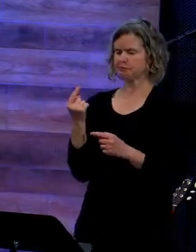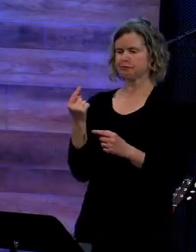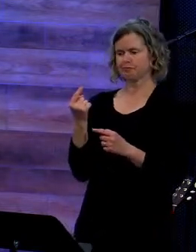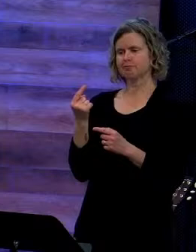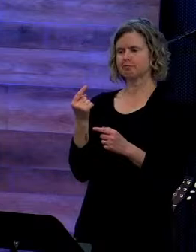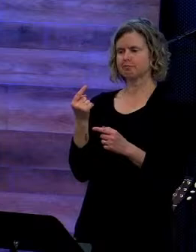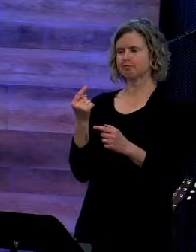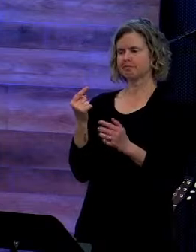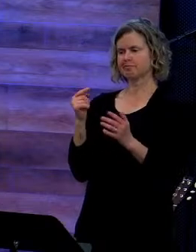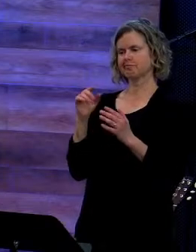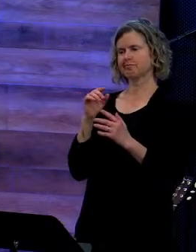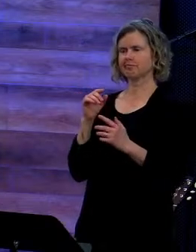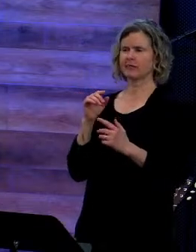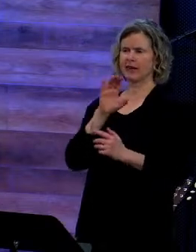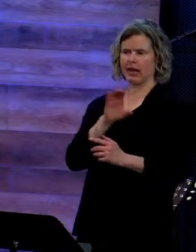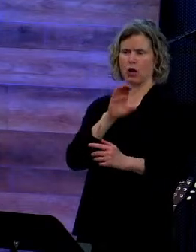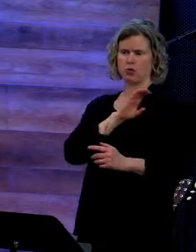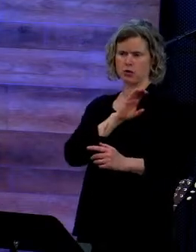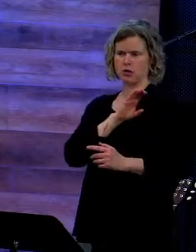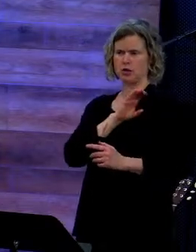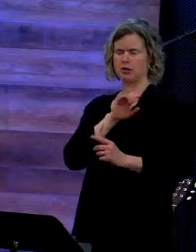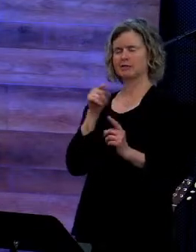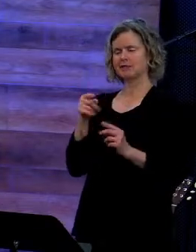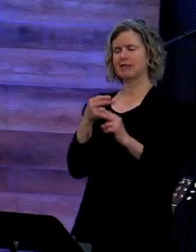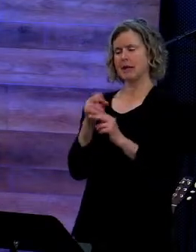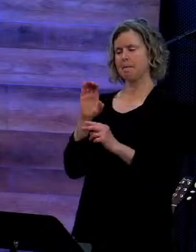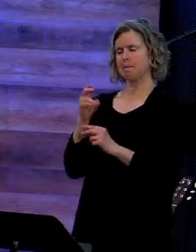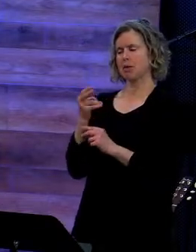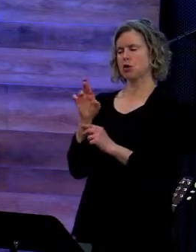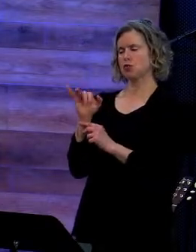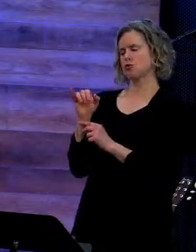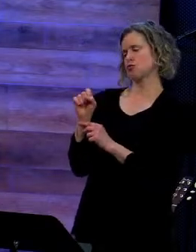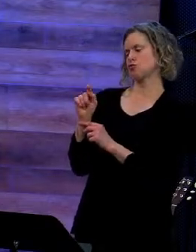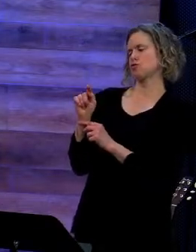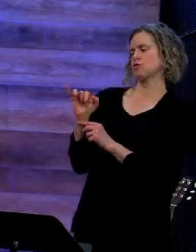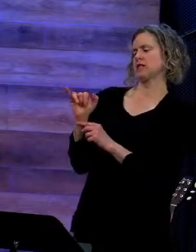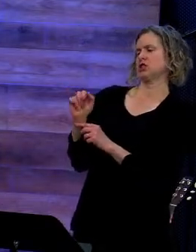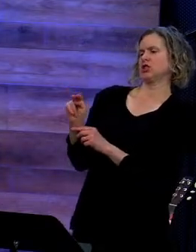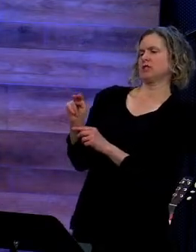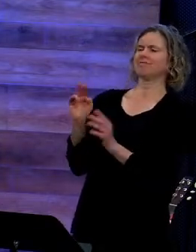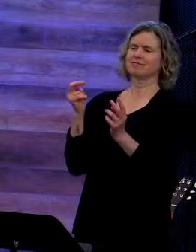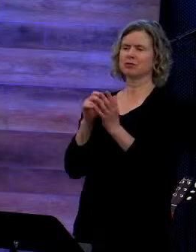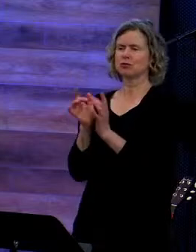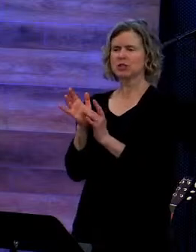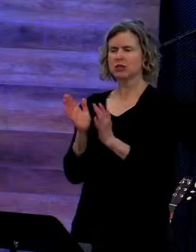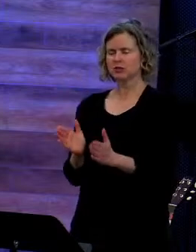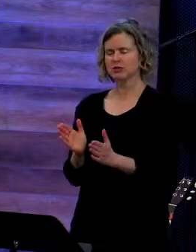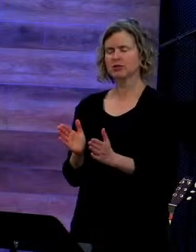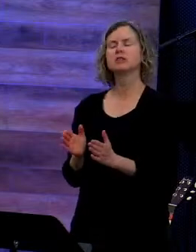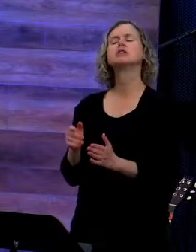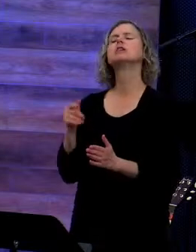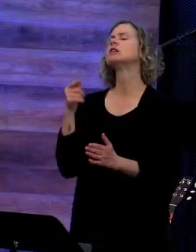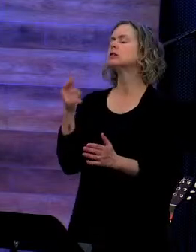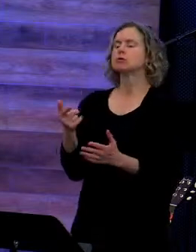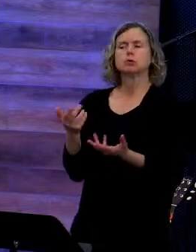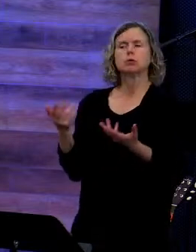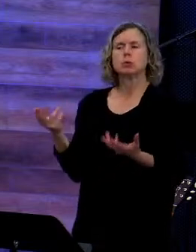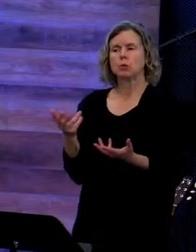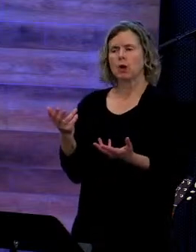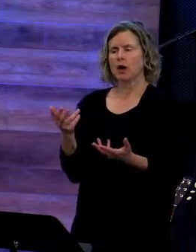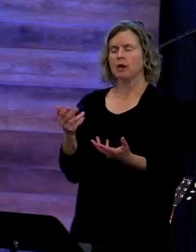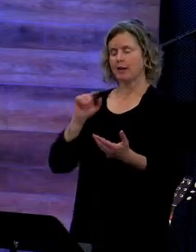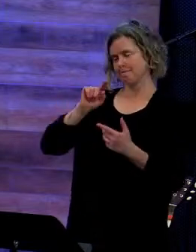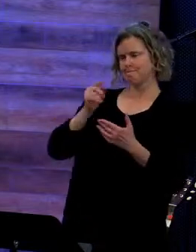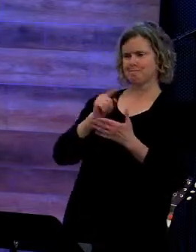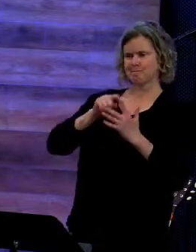And Christian has this massive weight on his back that he can't get off himself. He's sort of hunched over for the first part of